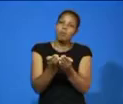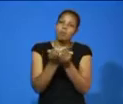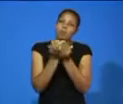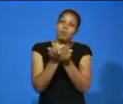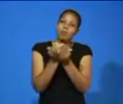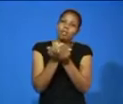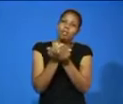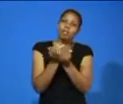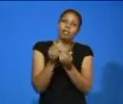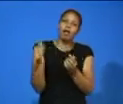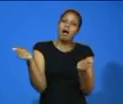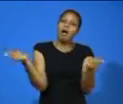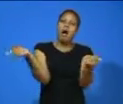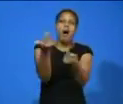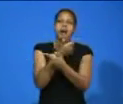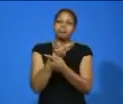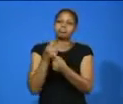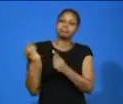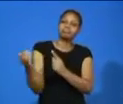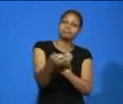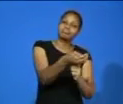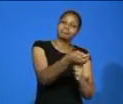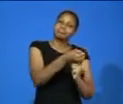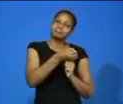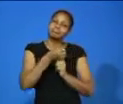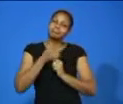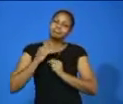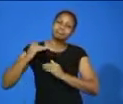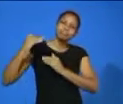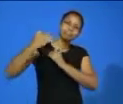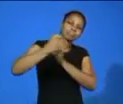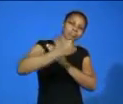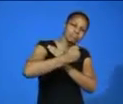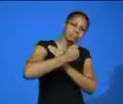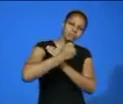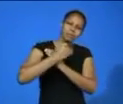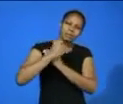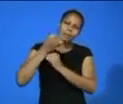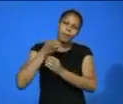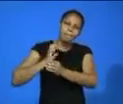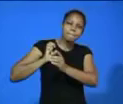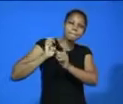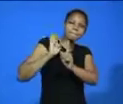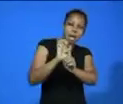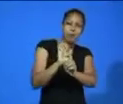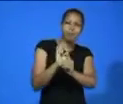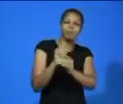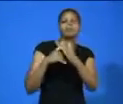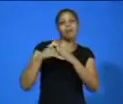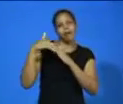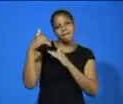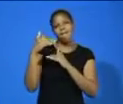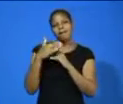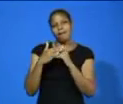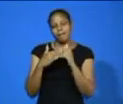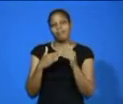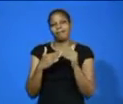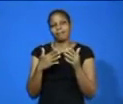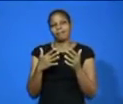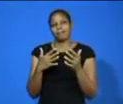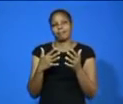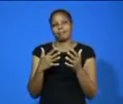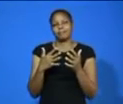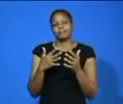to embrace, to console, to empower, to comfort.